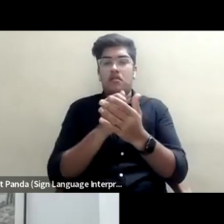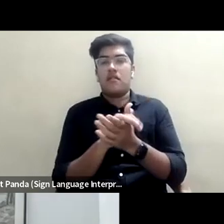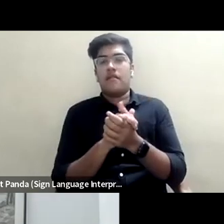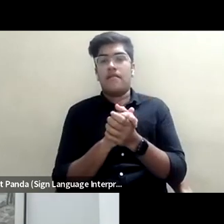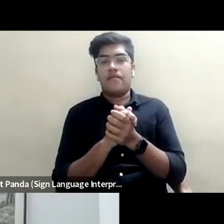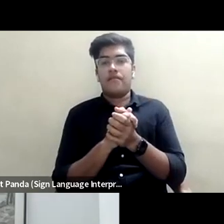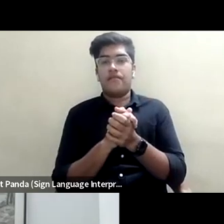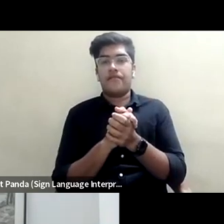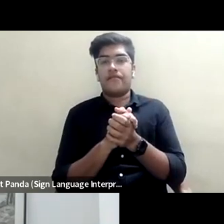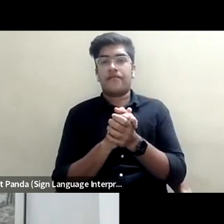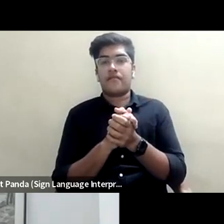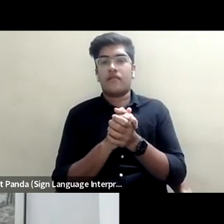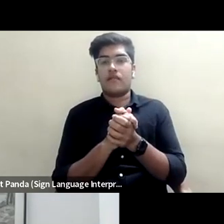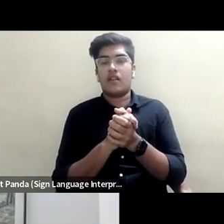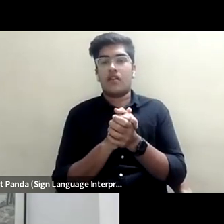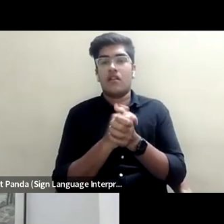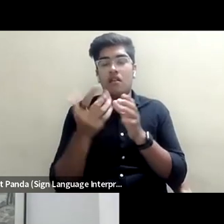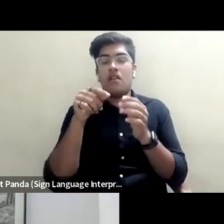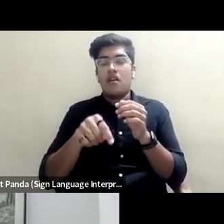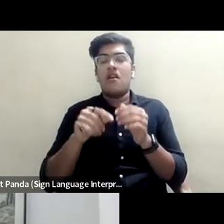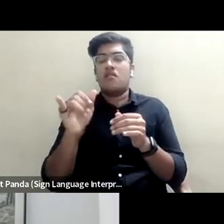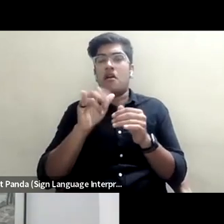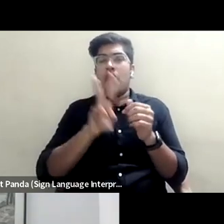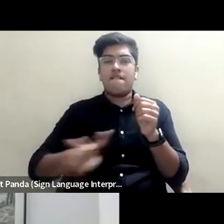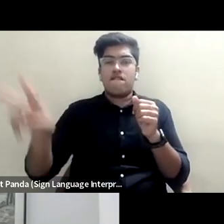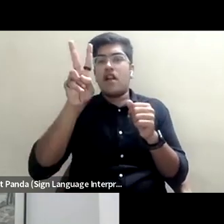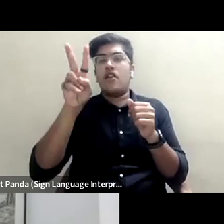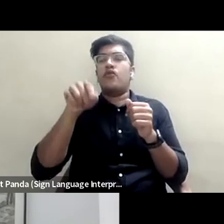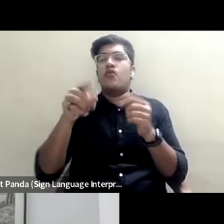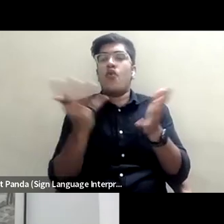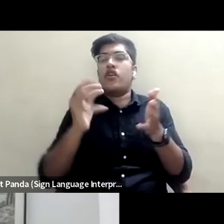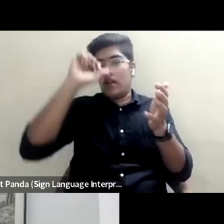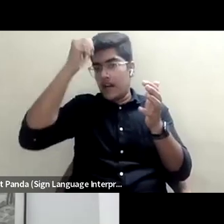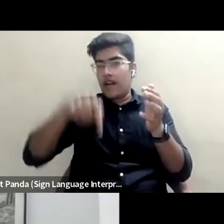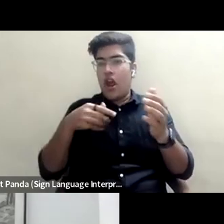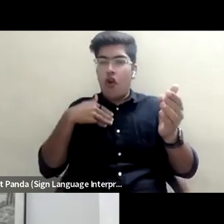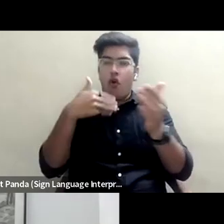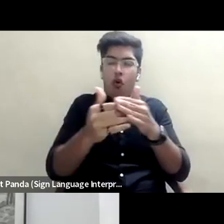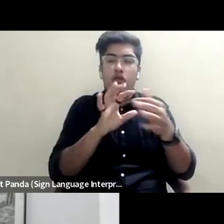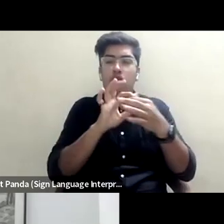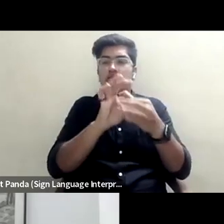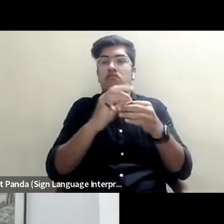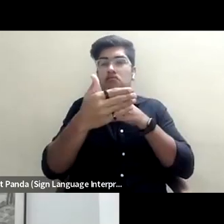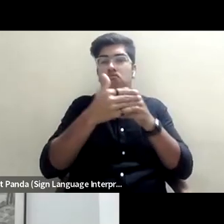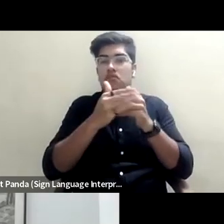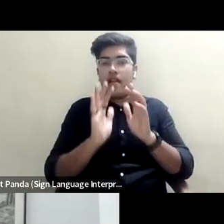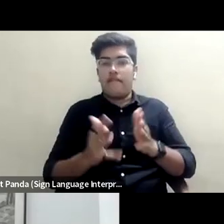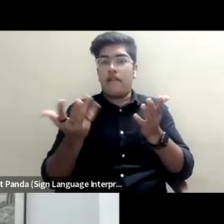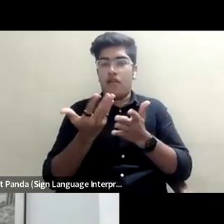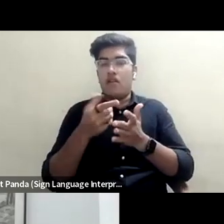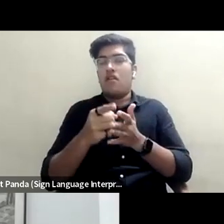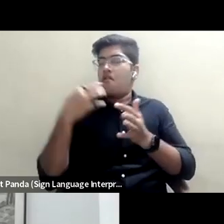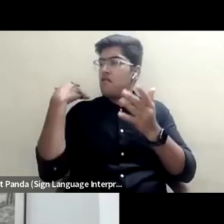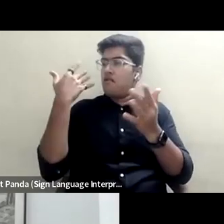solemn articulation of the values that a country will hold close to its soul in its journey in the decades and centuries that